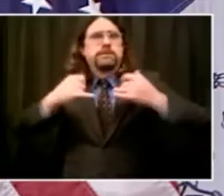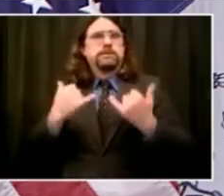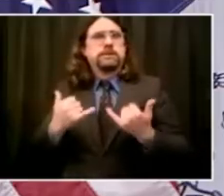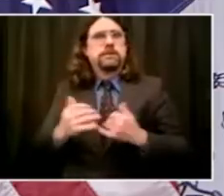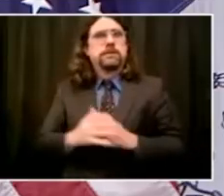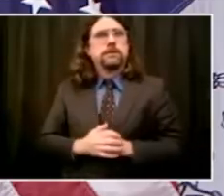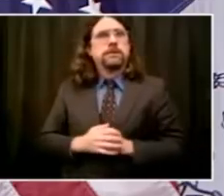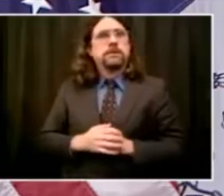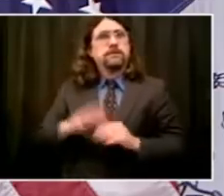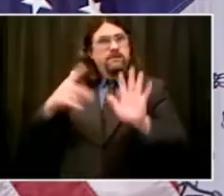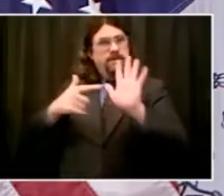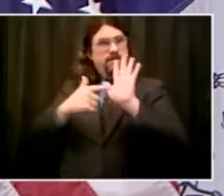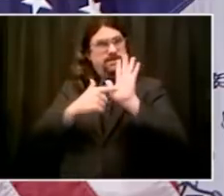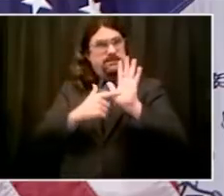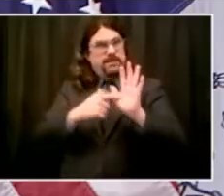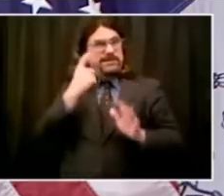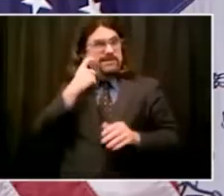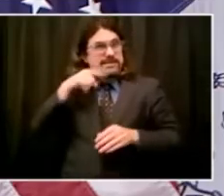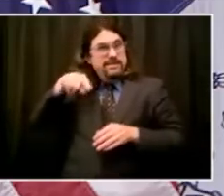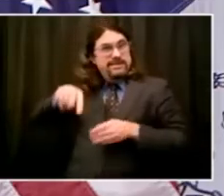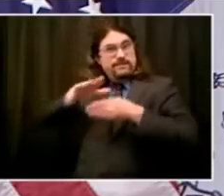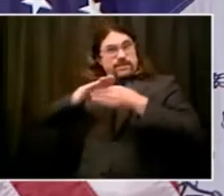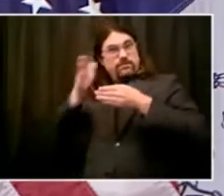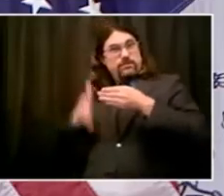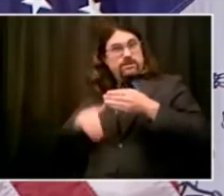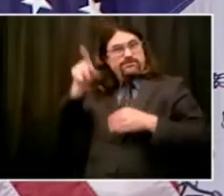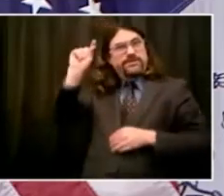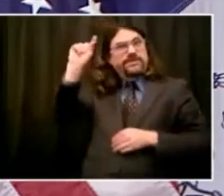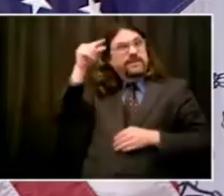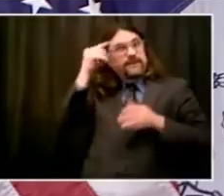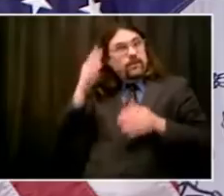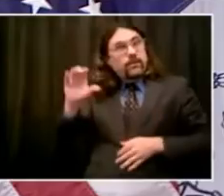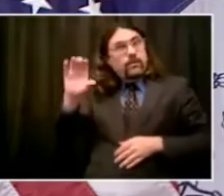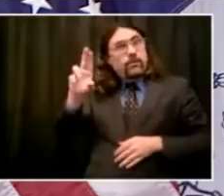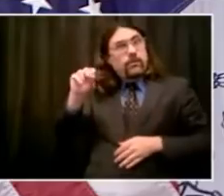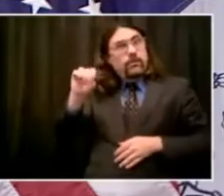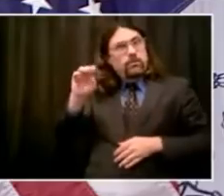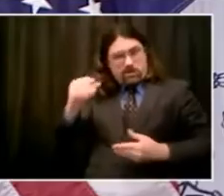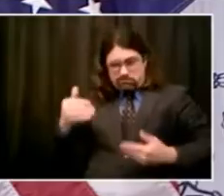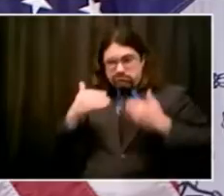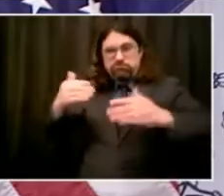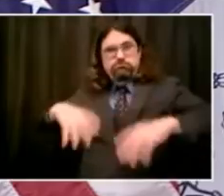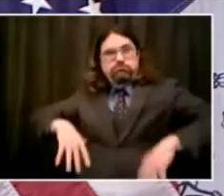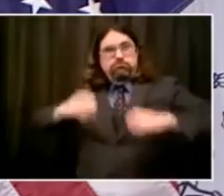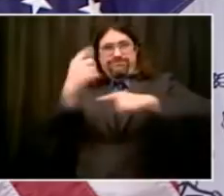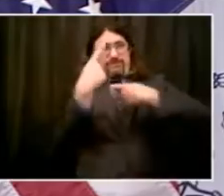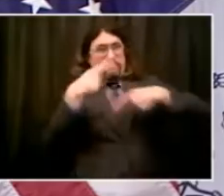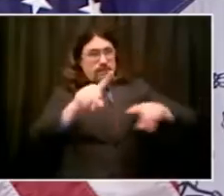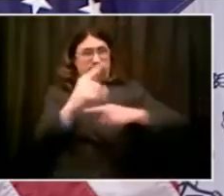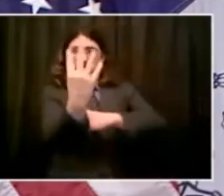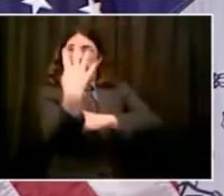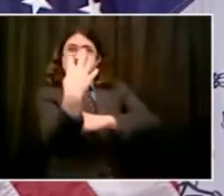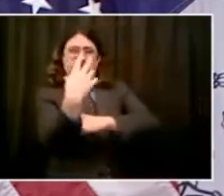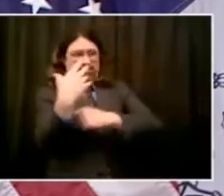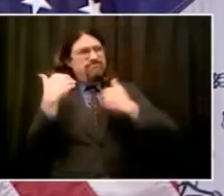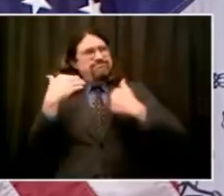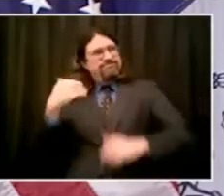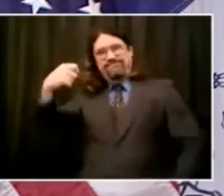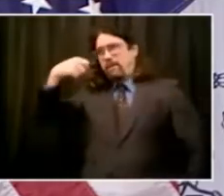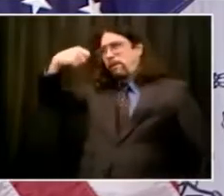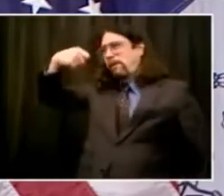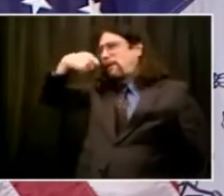administration officials on this panel, are you seeking to be tested so as to be able to show the data that you'd say the city